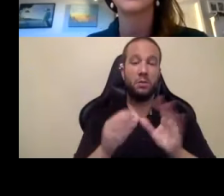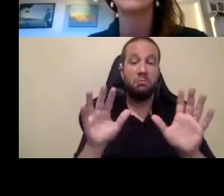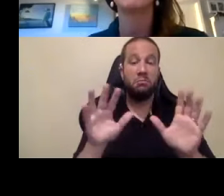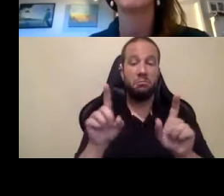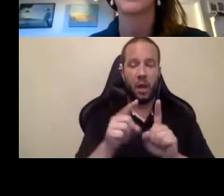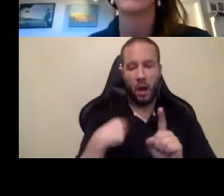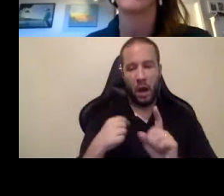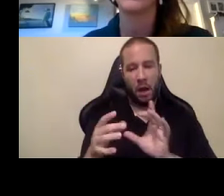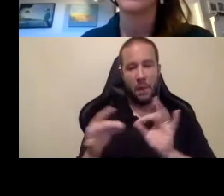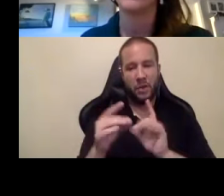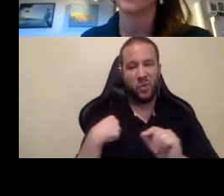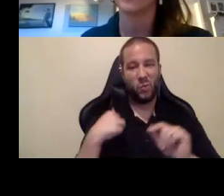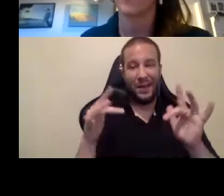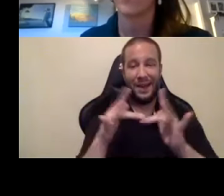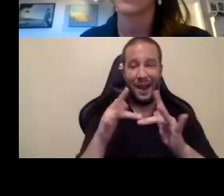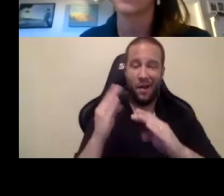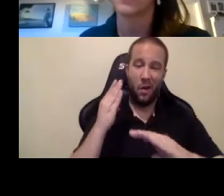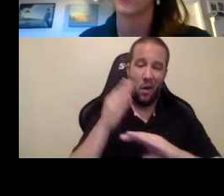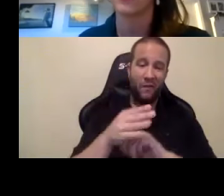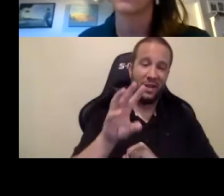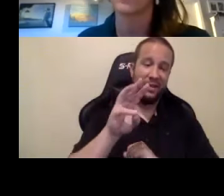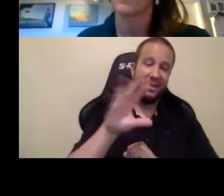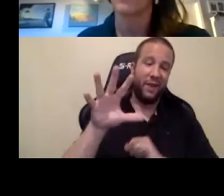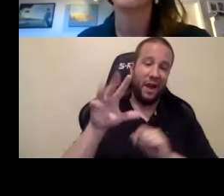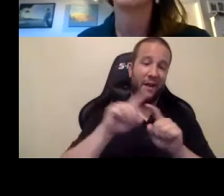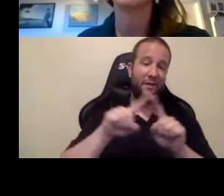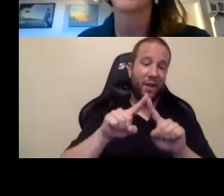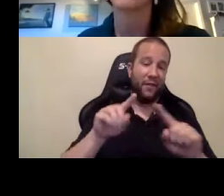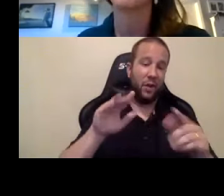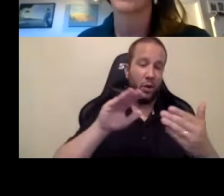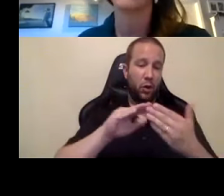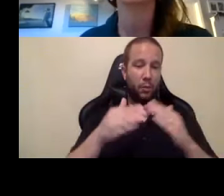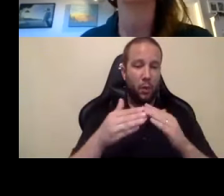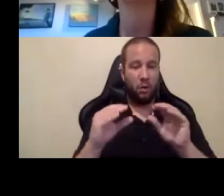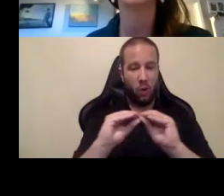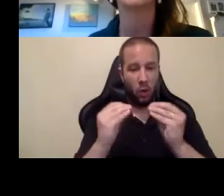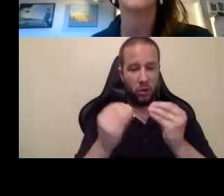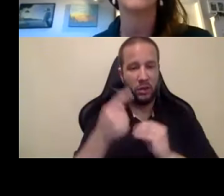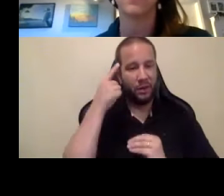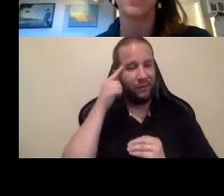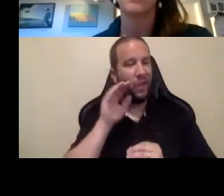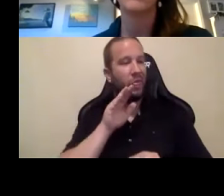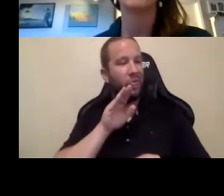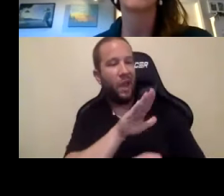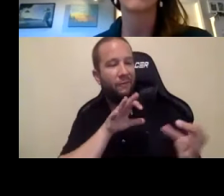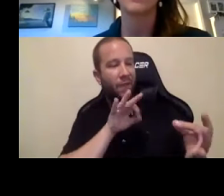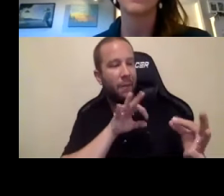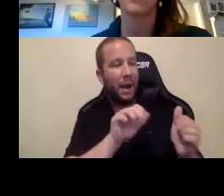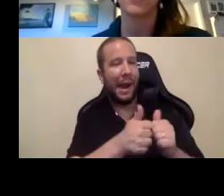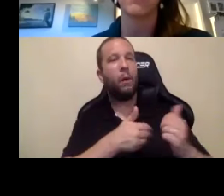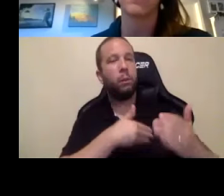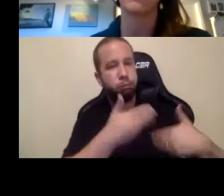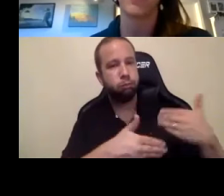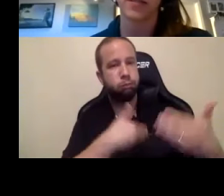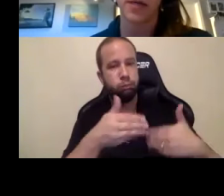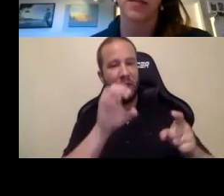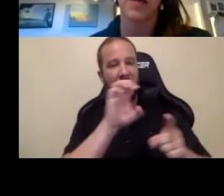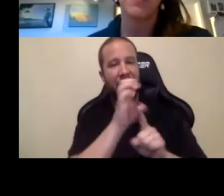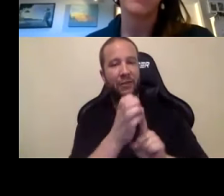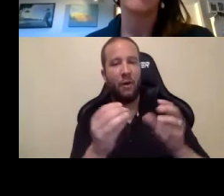than 65 additional organizations on feedback for how we can move the needle to be more inclusive in